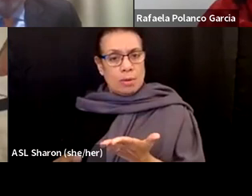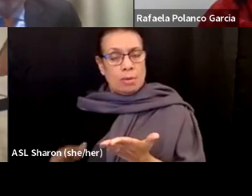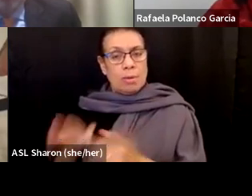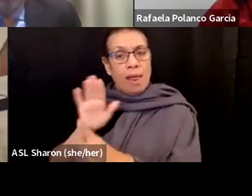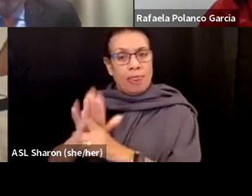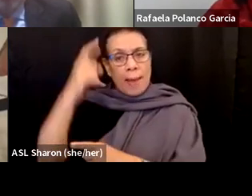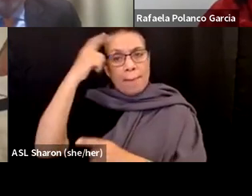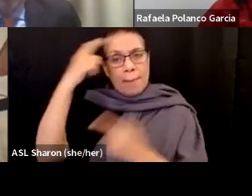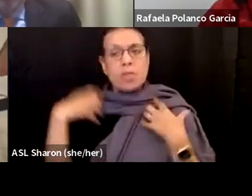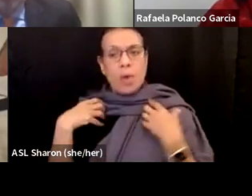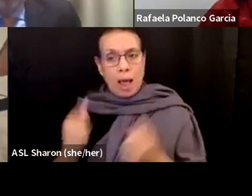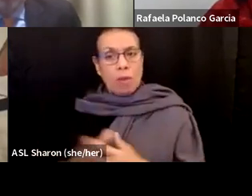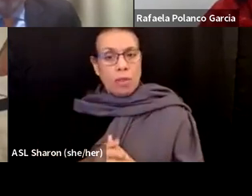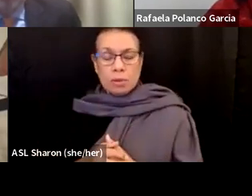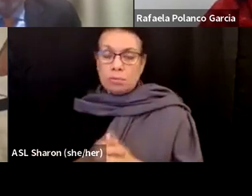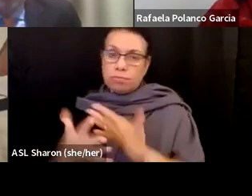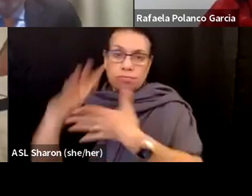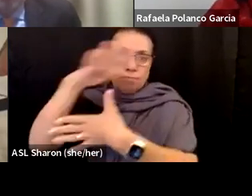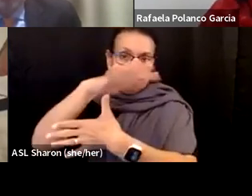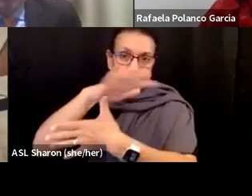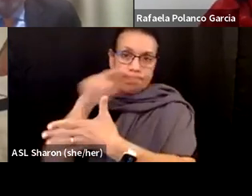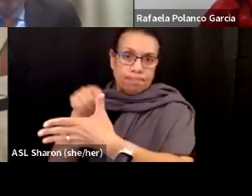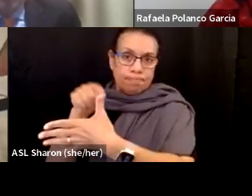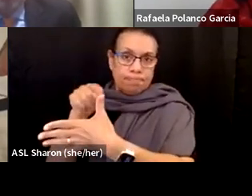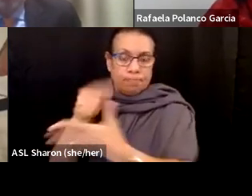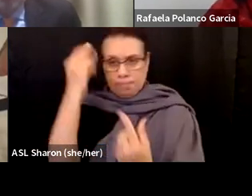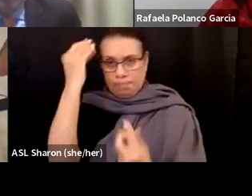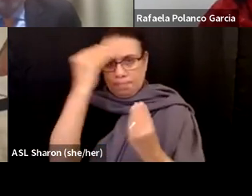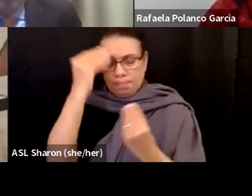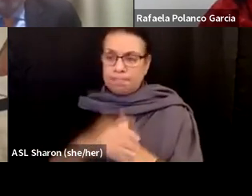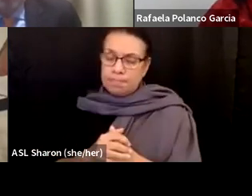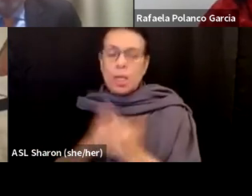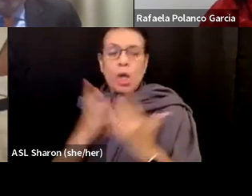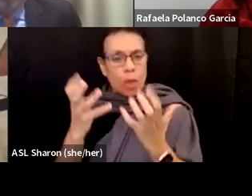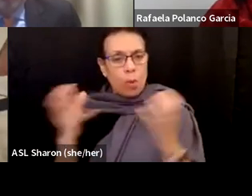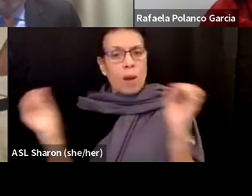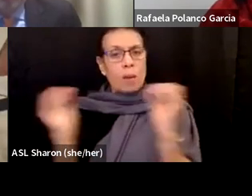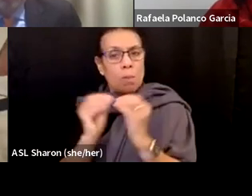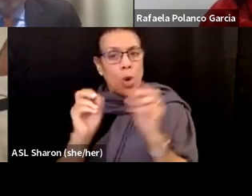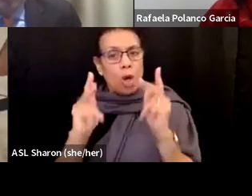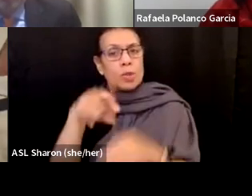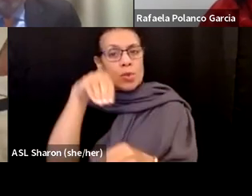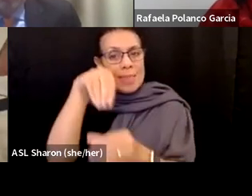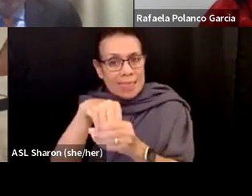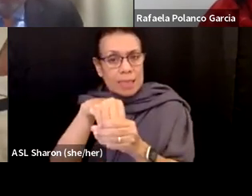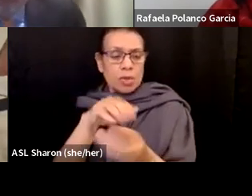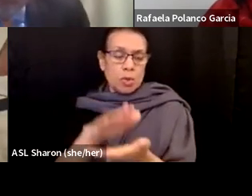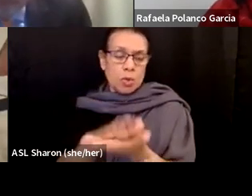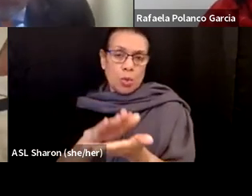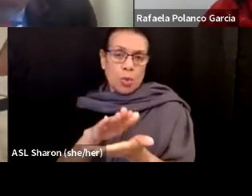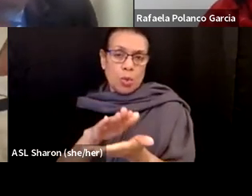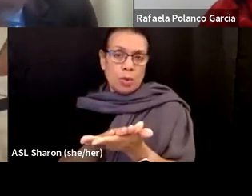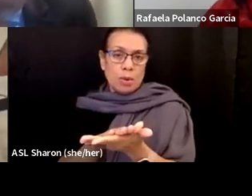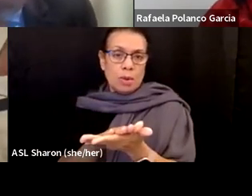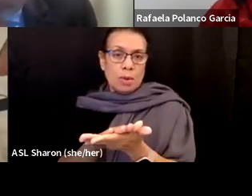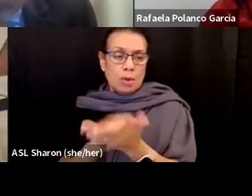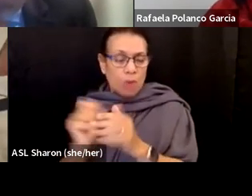mental health that is a huge priority for them they want to have more opportunities in school that all schools